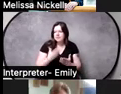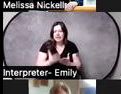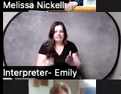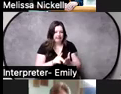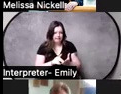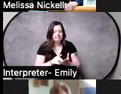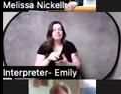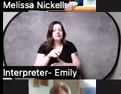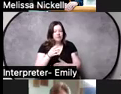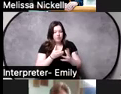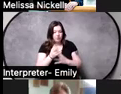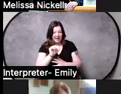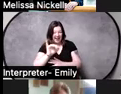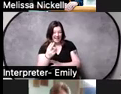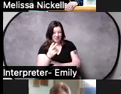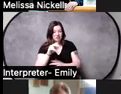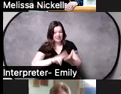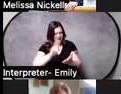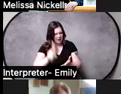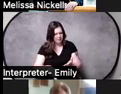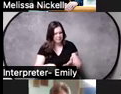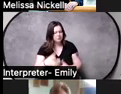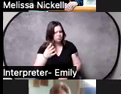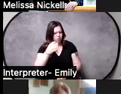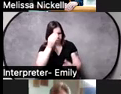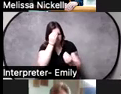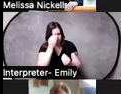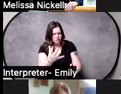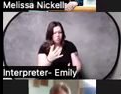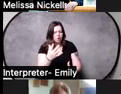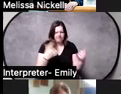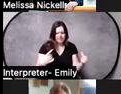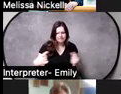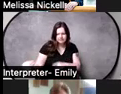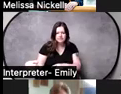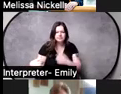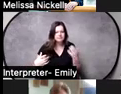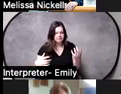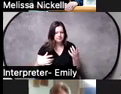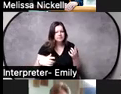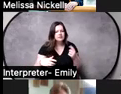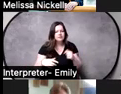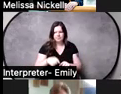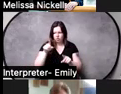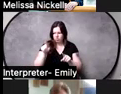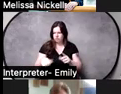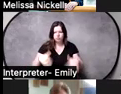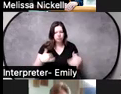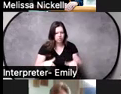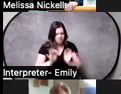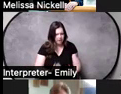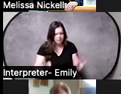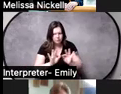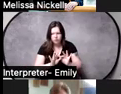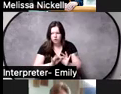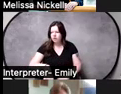through NIH to keep up with events and things that are happening. I think these can be really valuable. Like I said, the SURE program, I